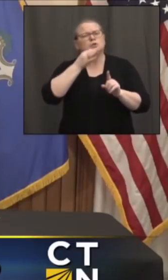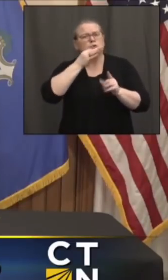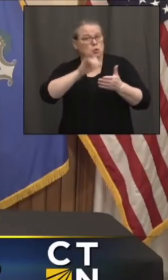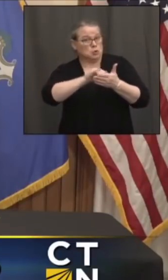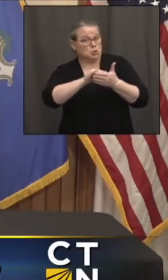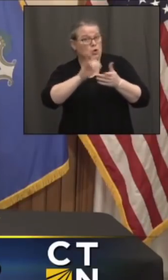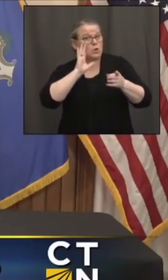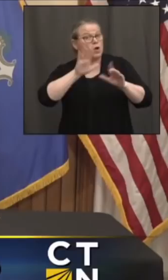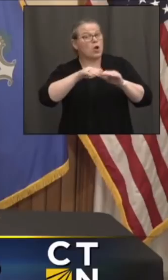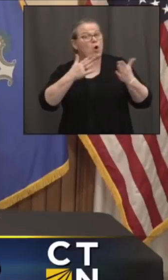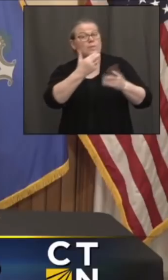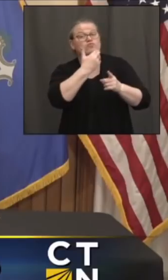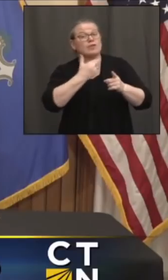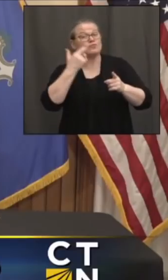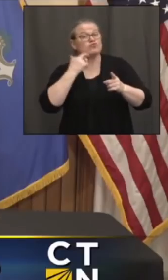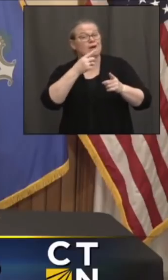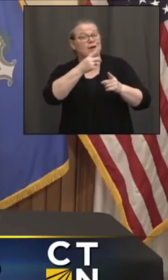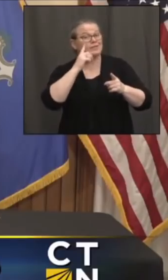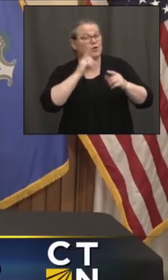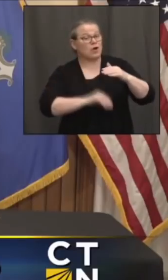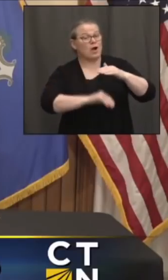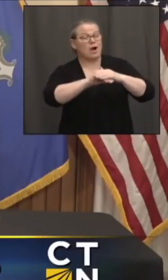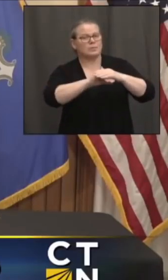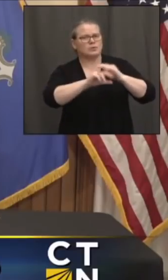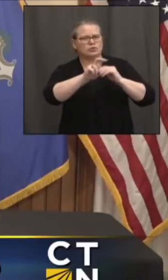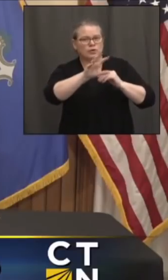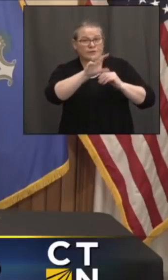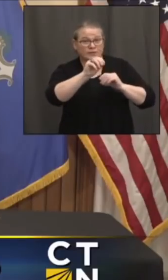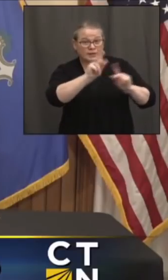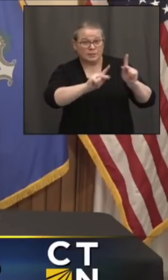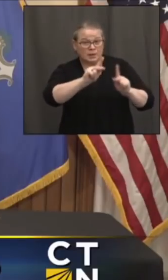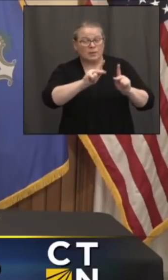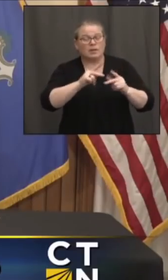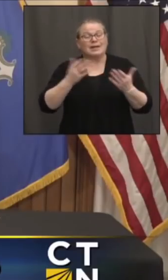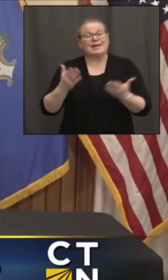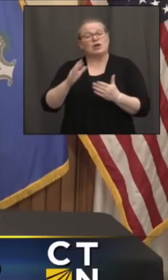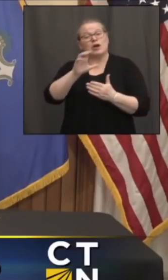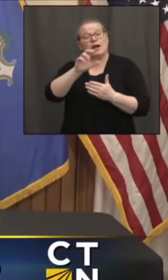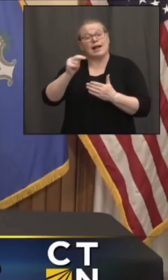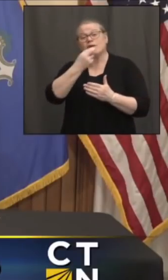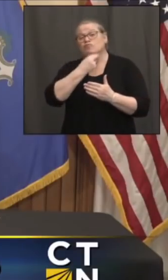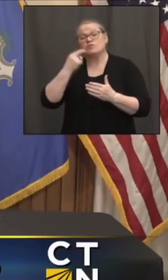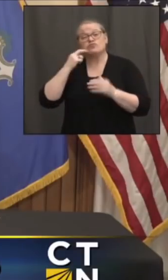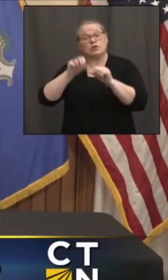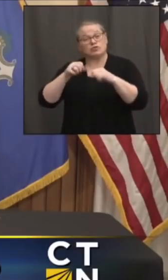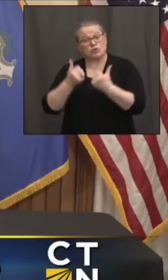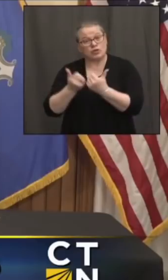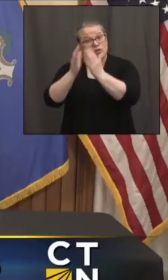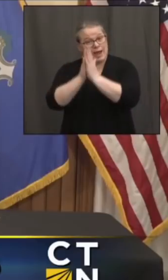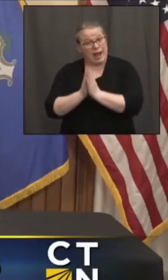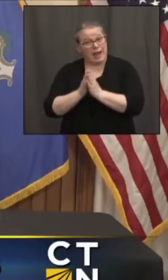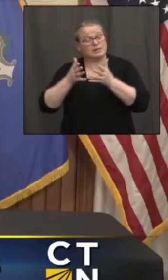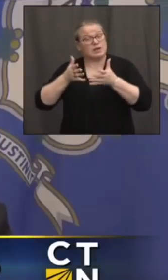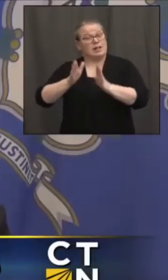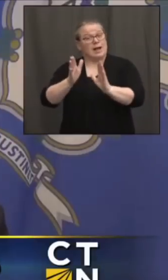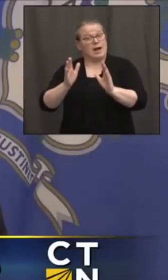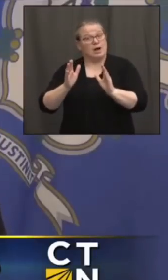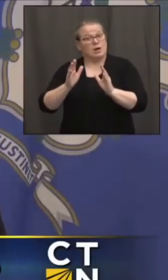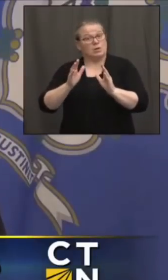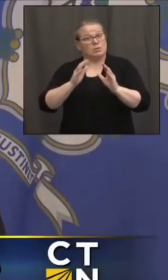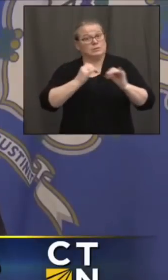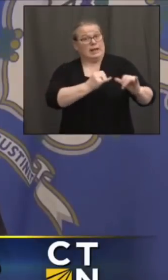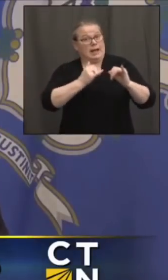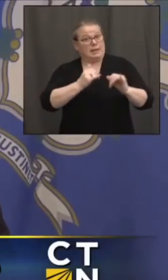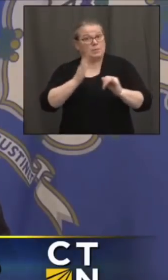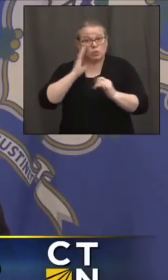from several Connecticut associations and industries asking you to do the same. Is that something that you're going to consider? These are the type